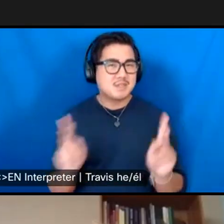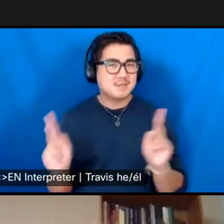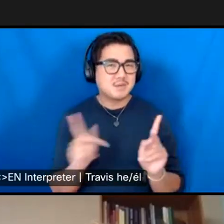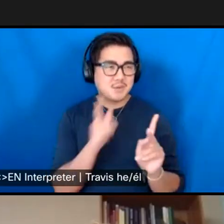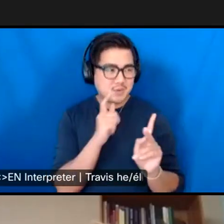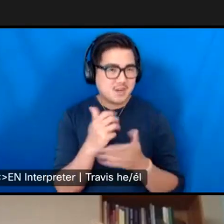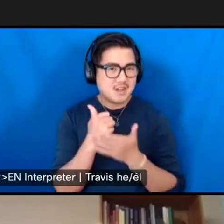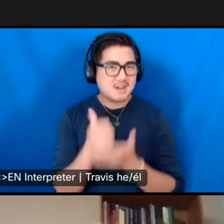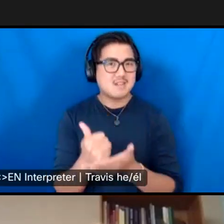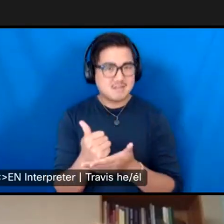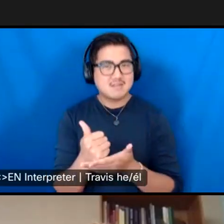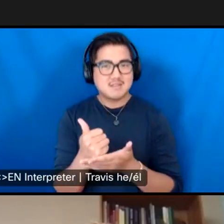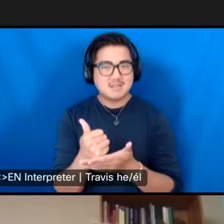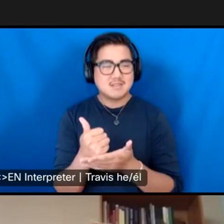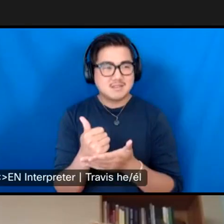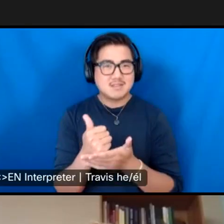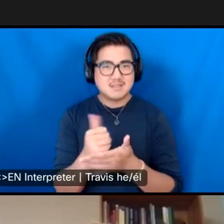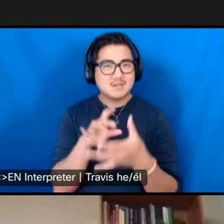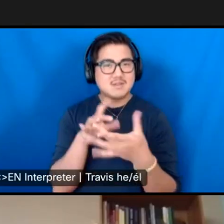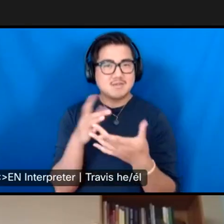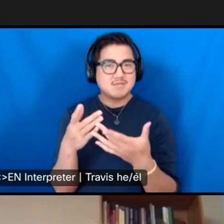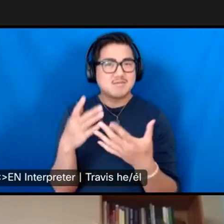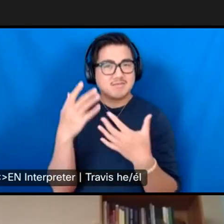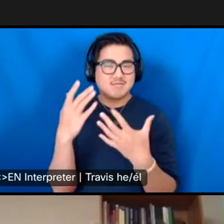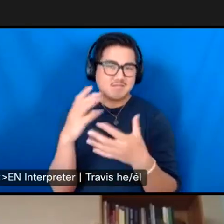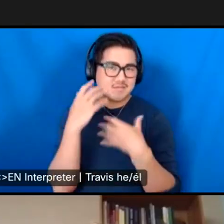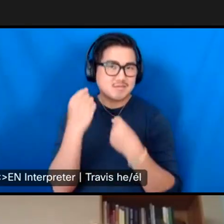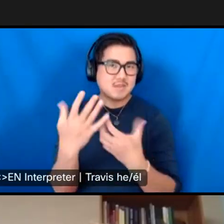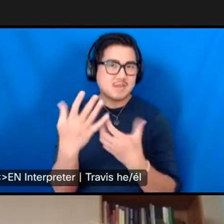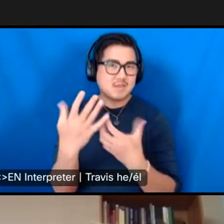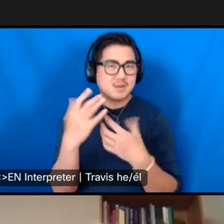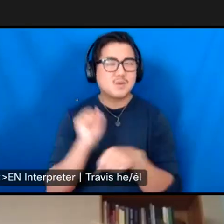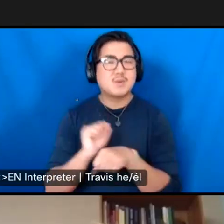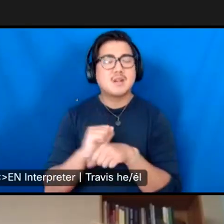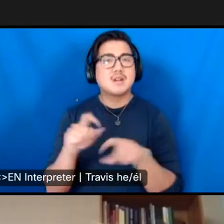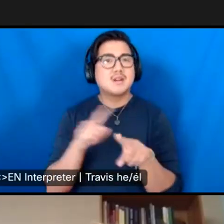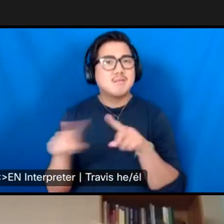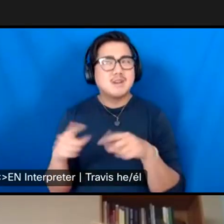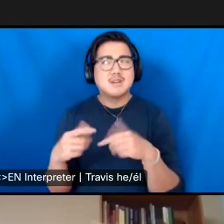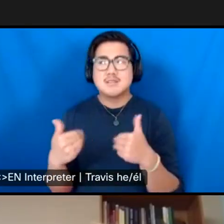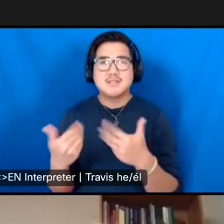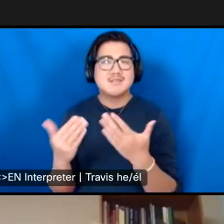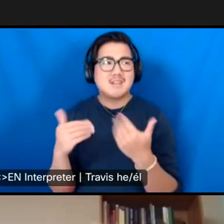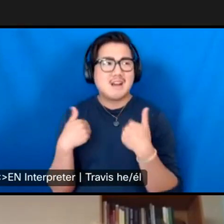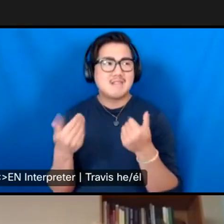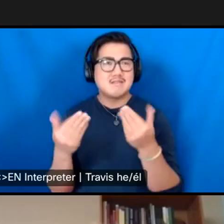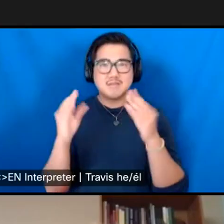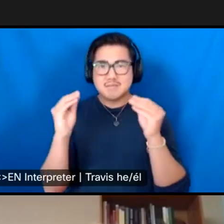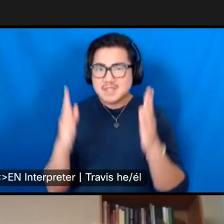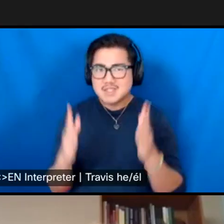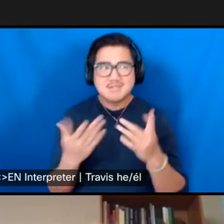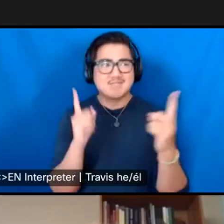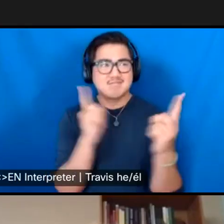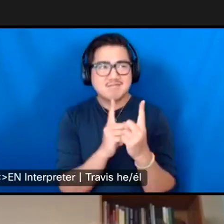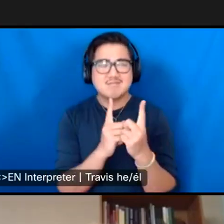have that information, to have that accessible and to have that permission to